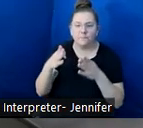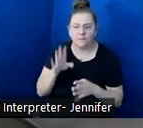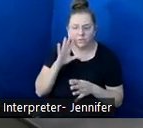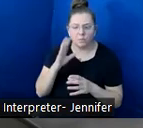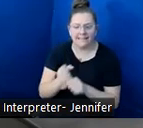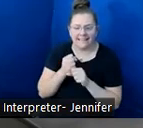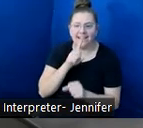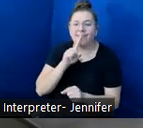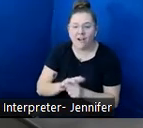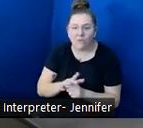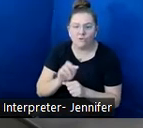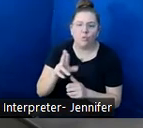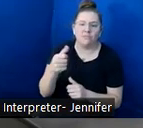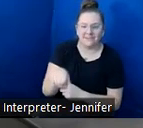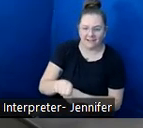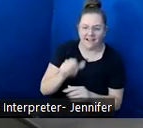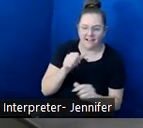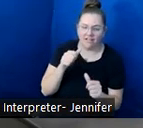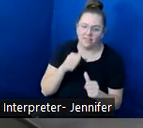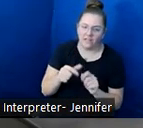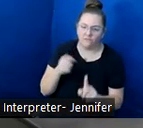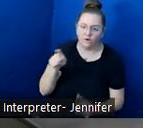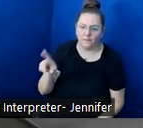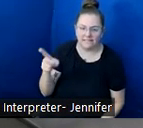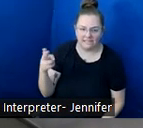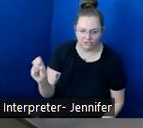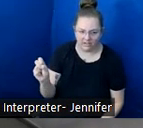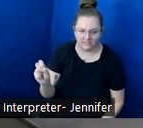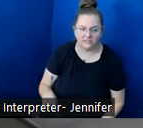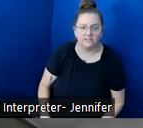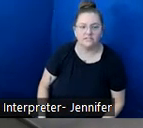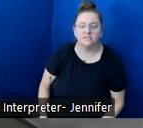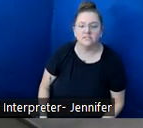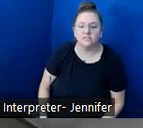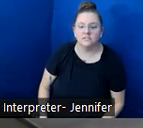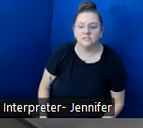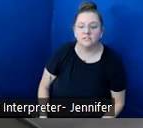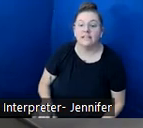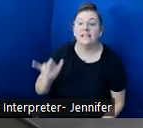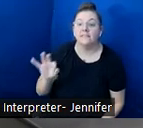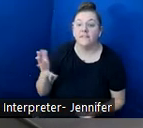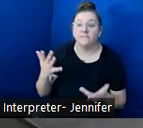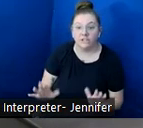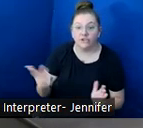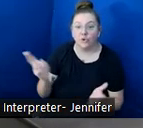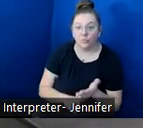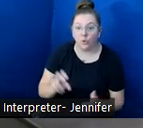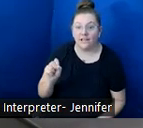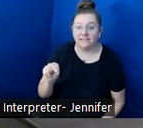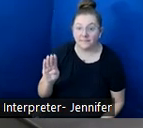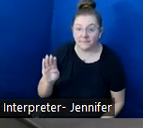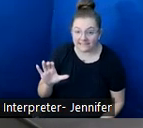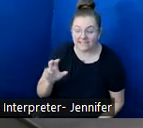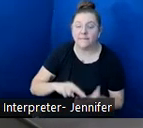denial letter coverage from DHS in the mail. And if you're enrolled into SNBC, you will receive a